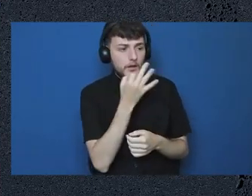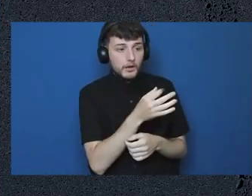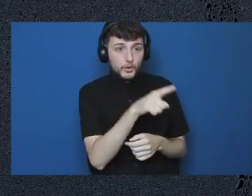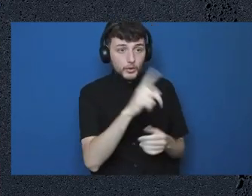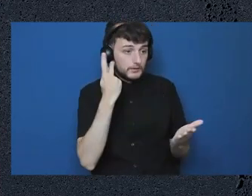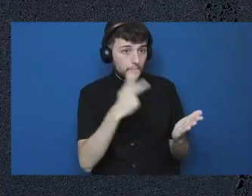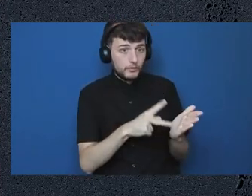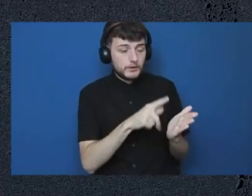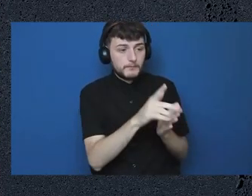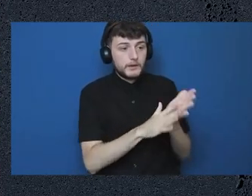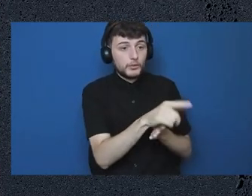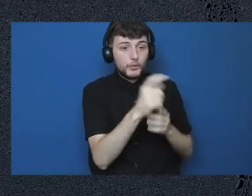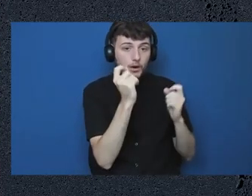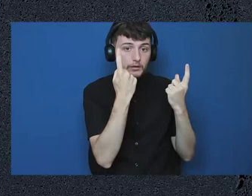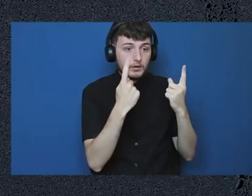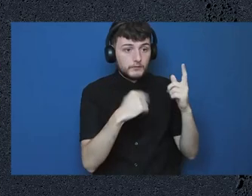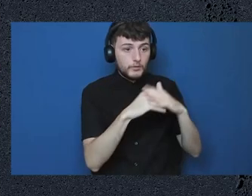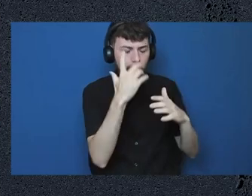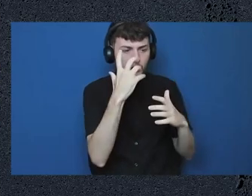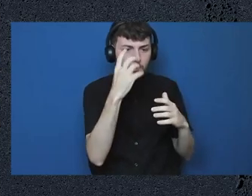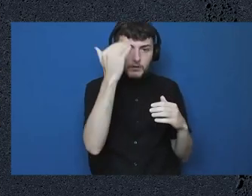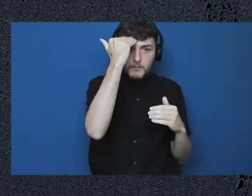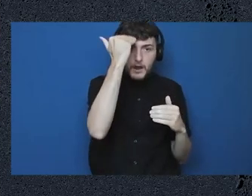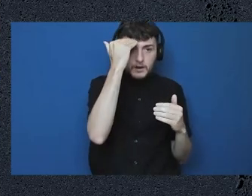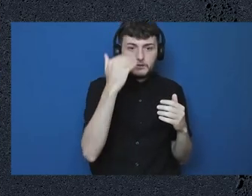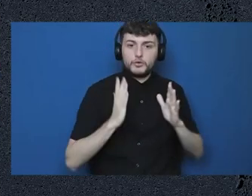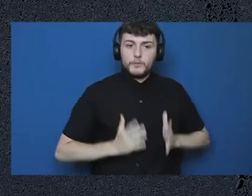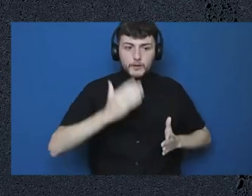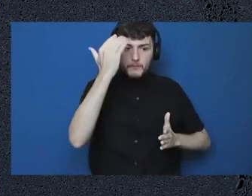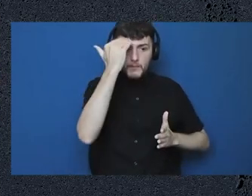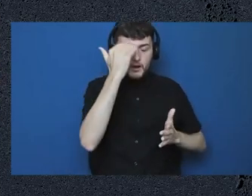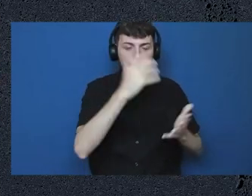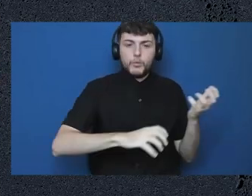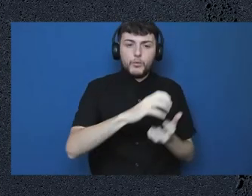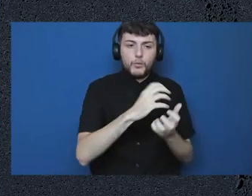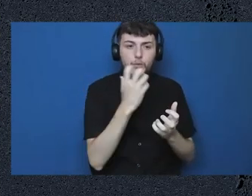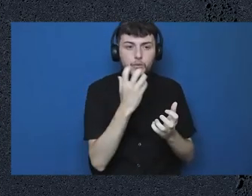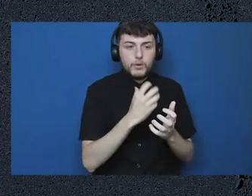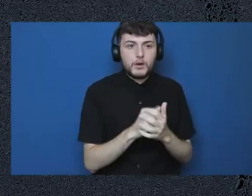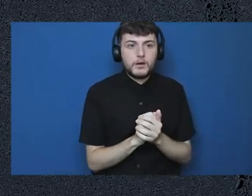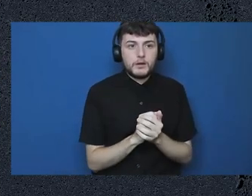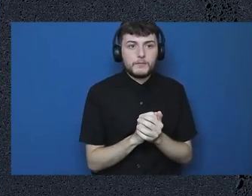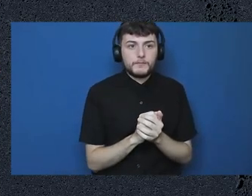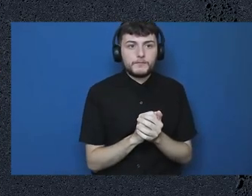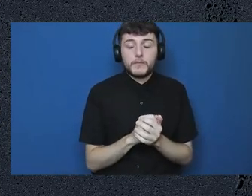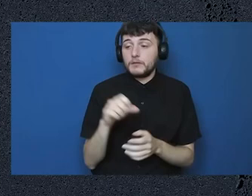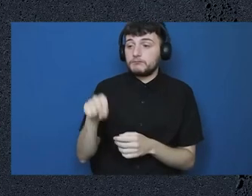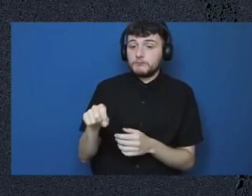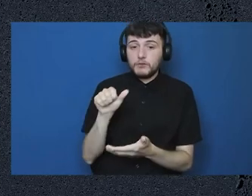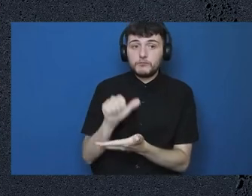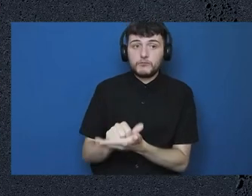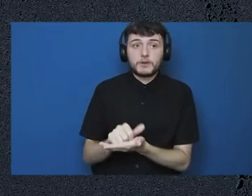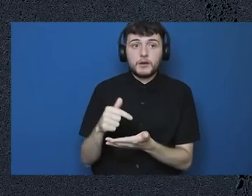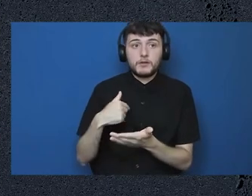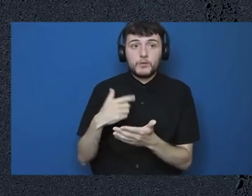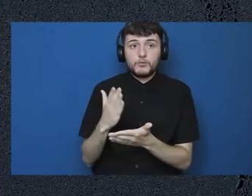an incredible thing to be able to do. A huge gift, absolutely a massive privilege, and one that, you know, you sort of forget that you